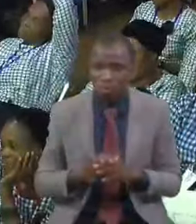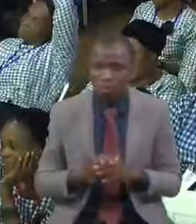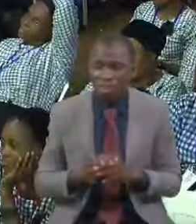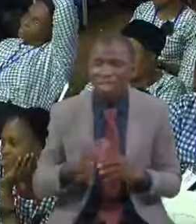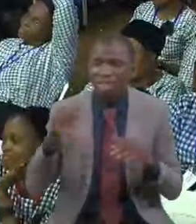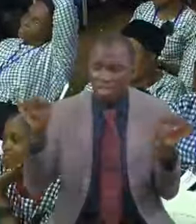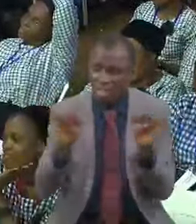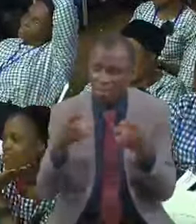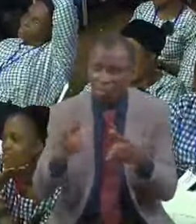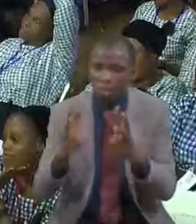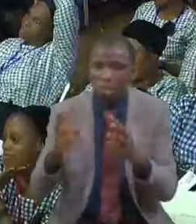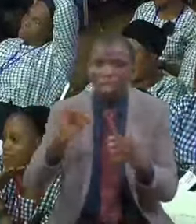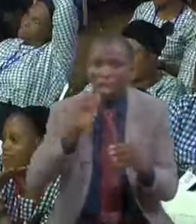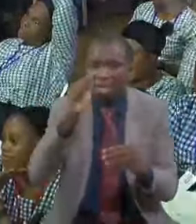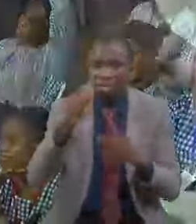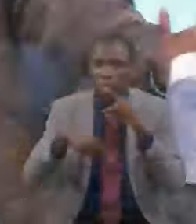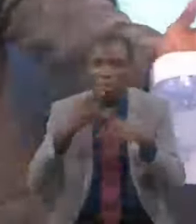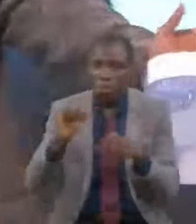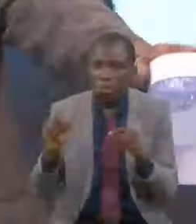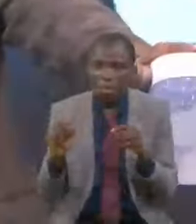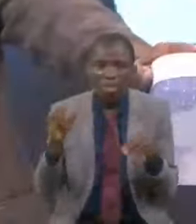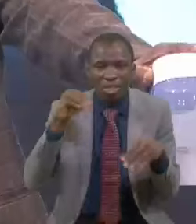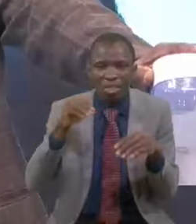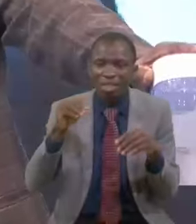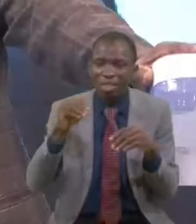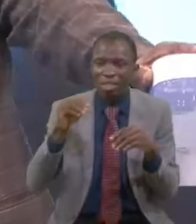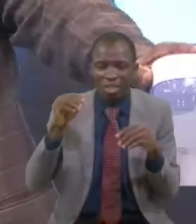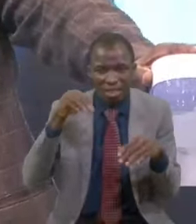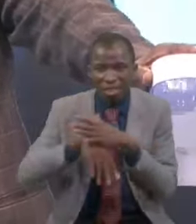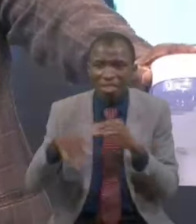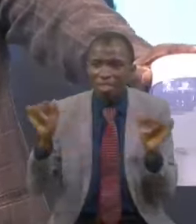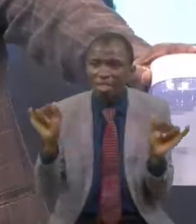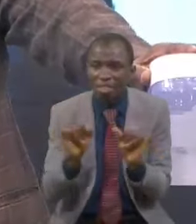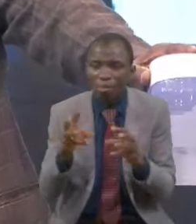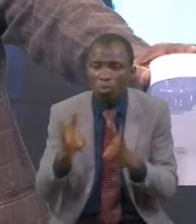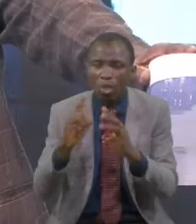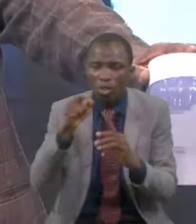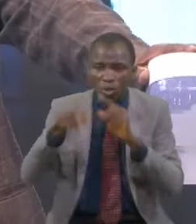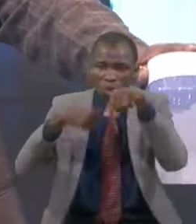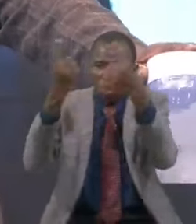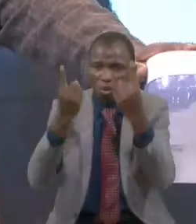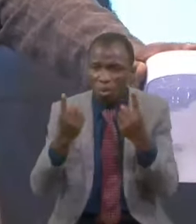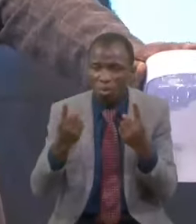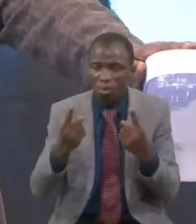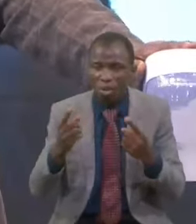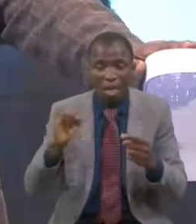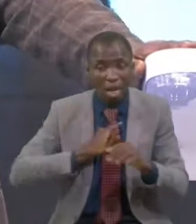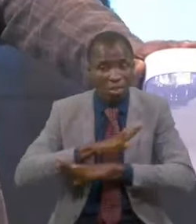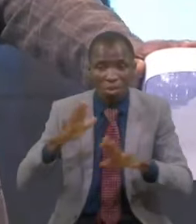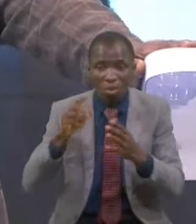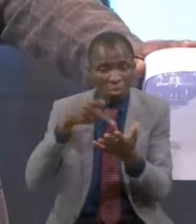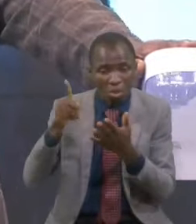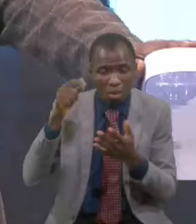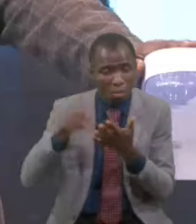am going, in the same way you are going. I didn't pay for it. I just said,